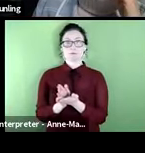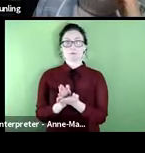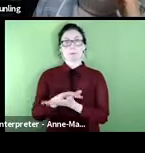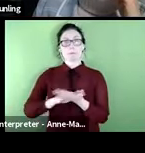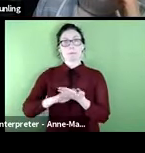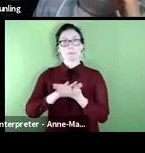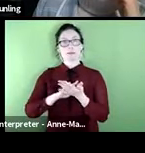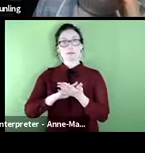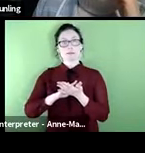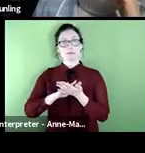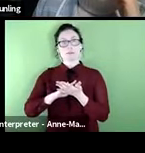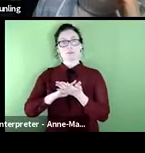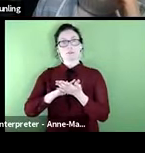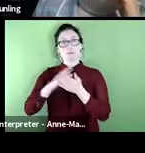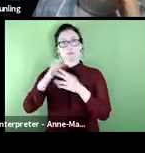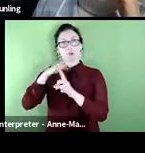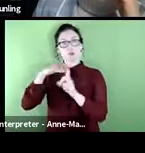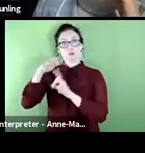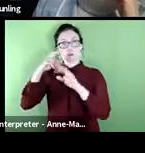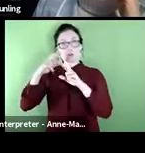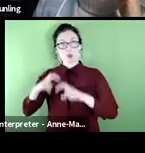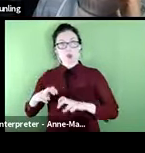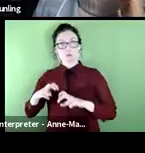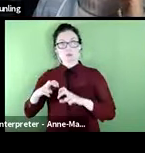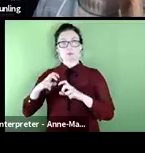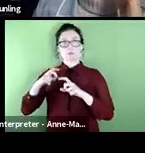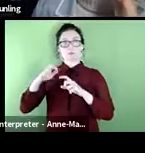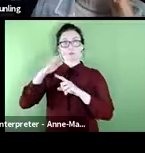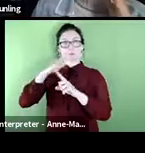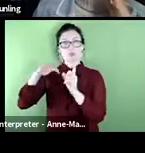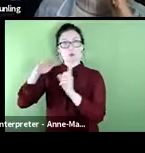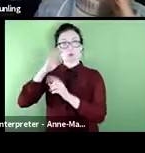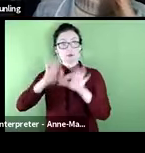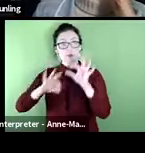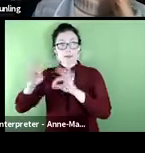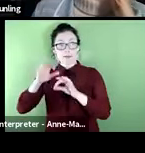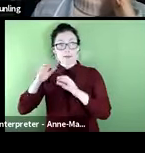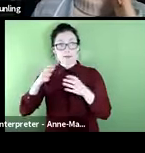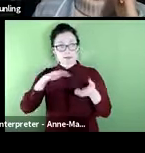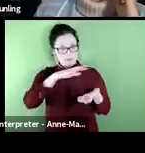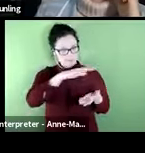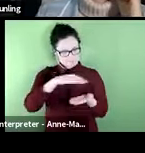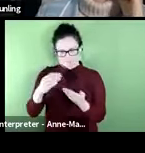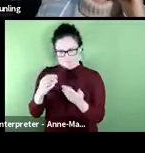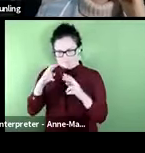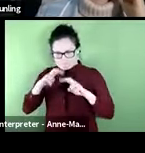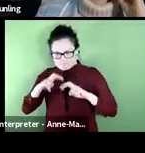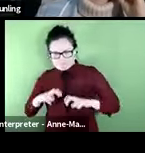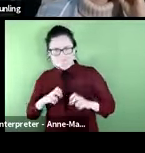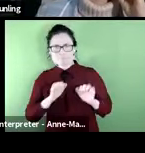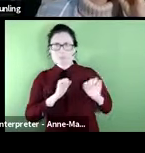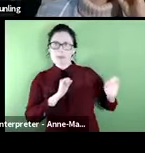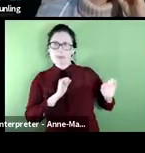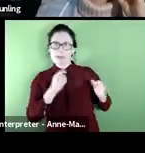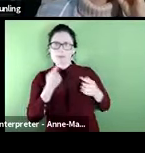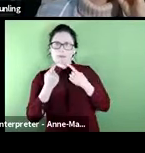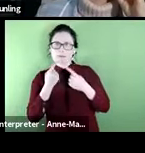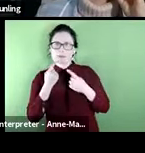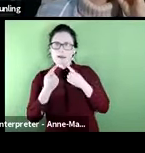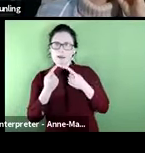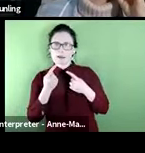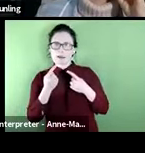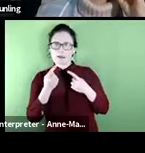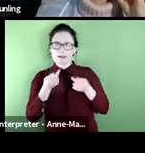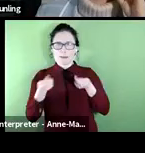sociologists and social scientists began to analyze those administrative data. So it is a